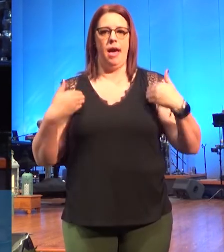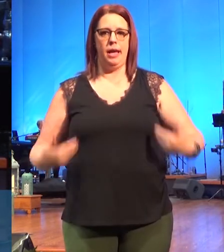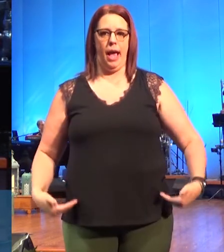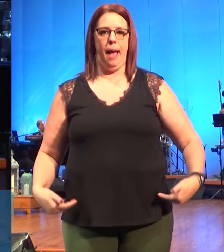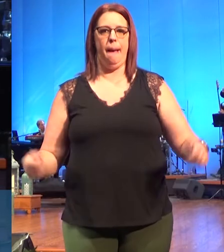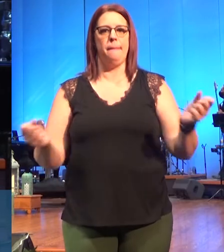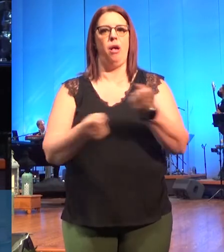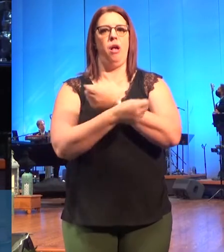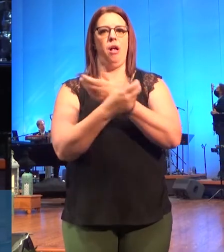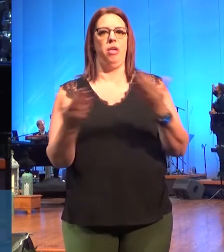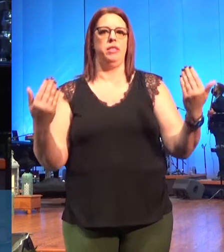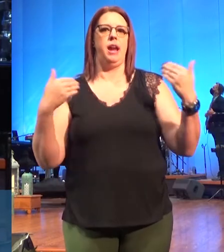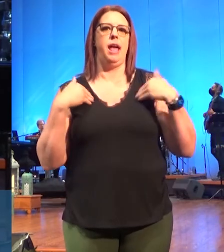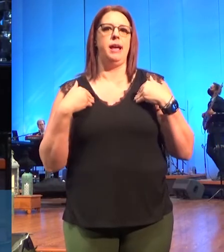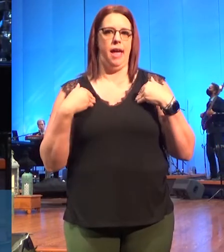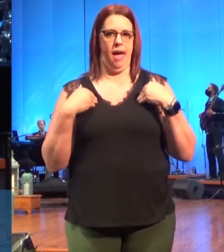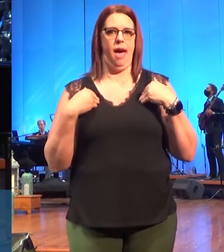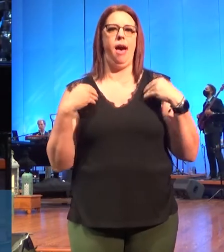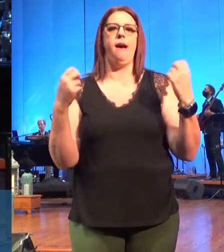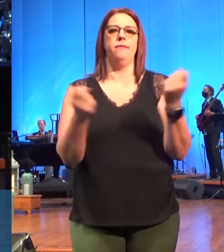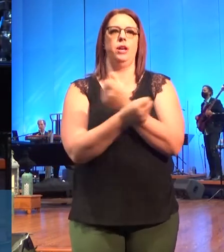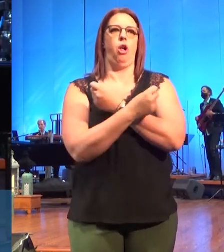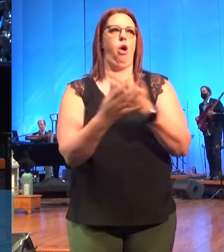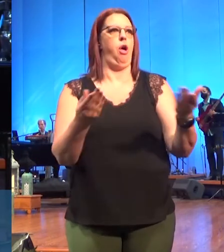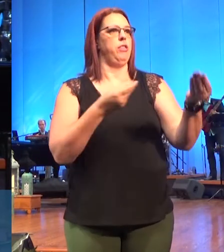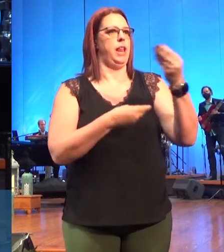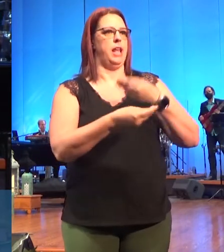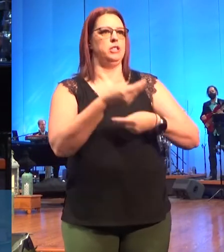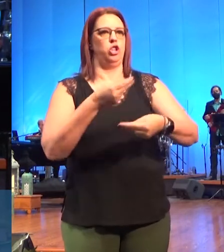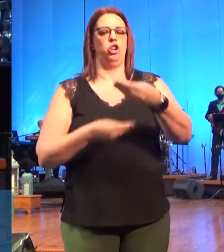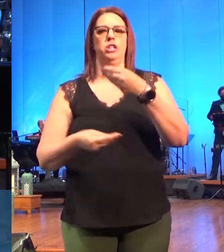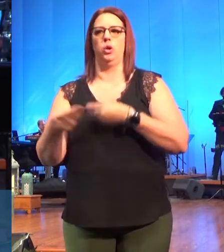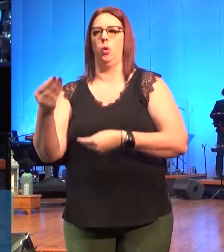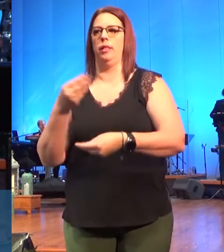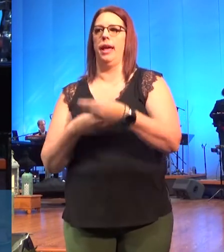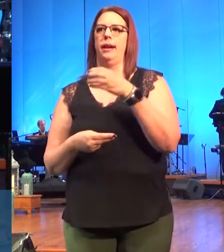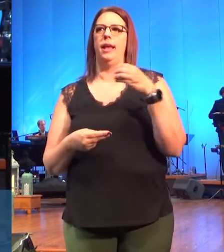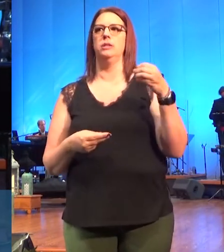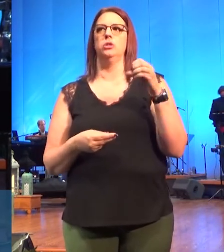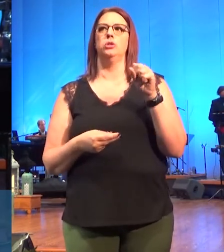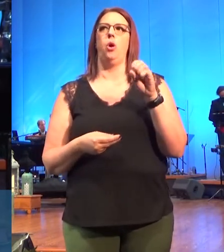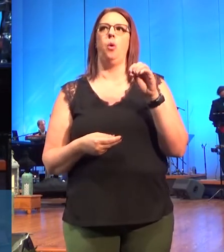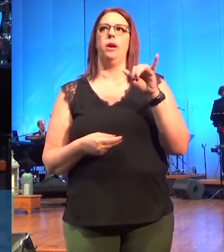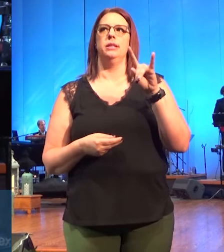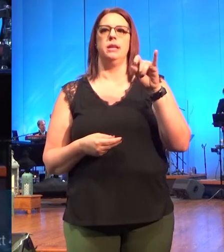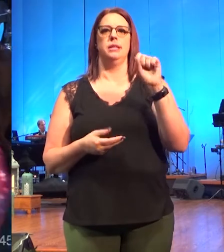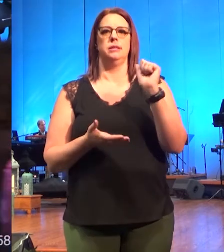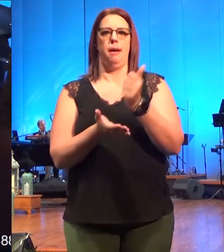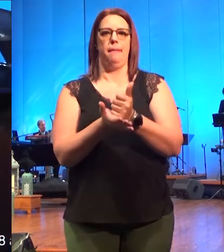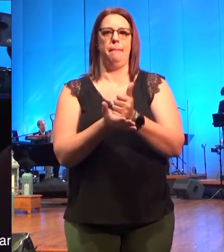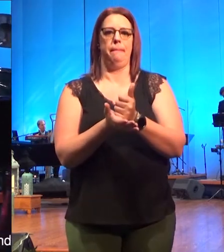am, all that I have, and all that I circulate. And so it is.